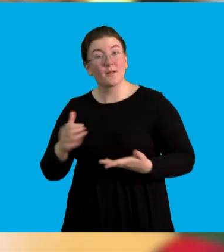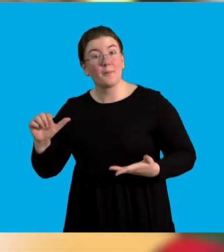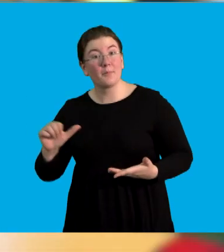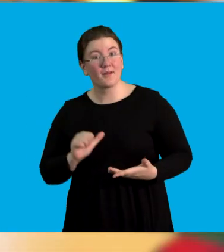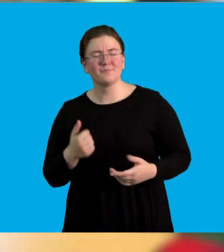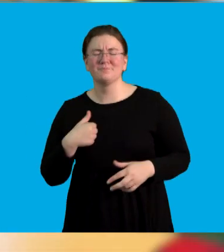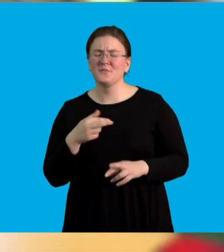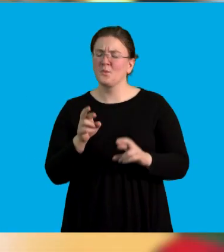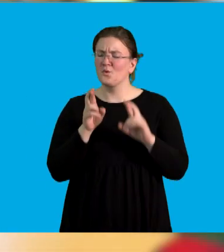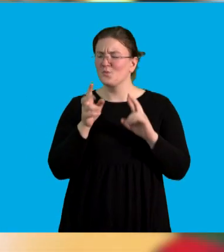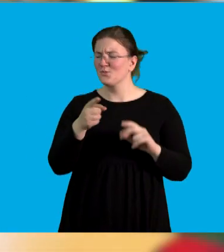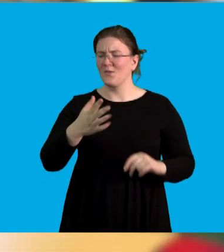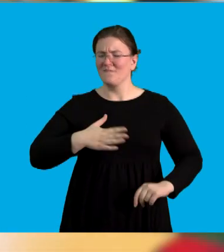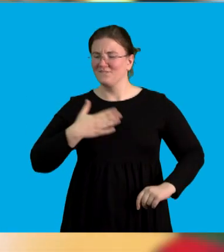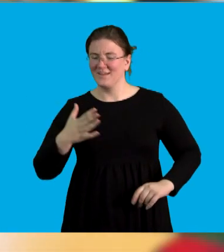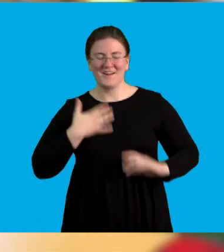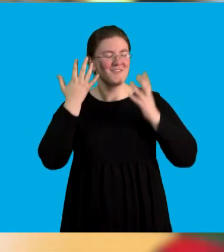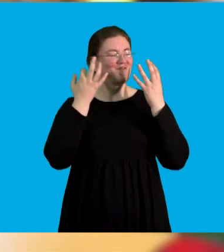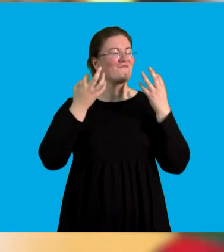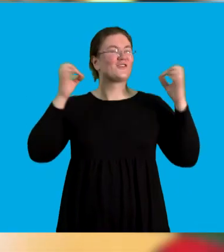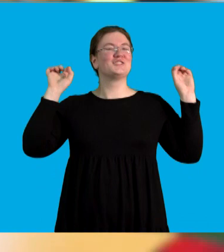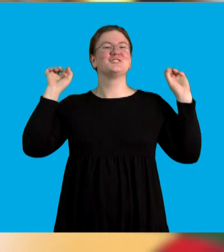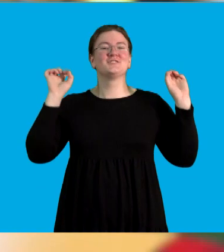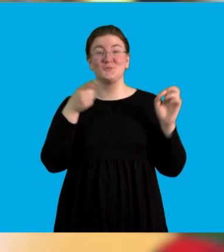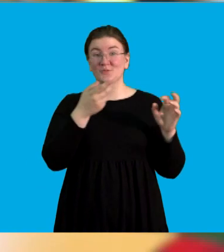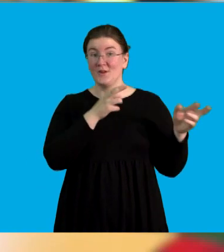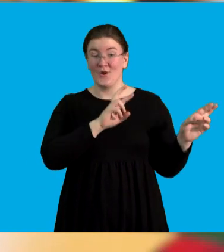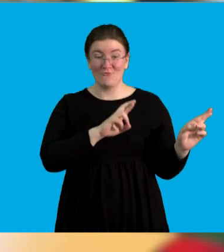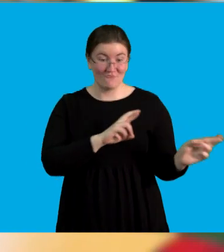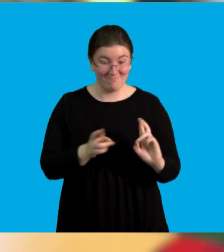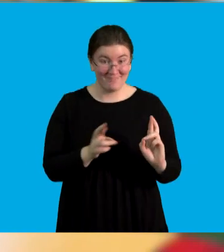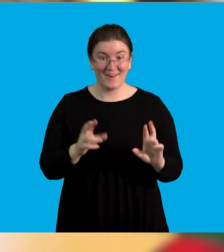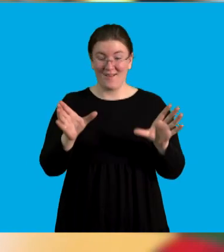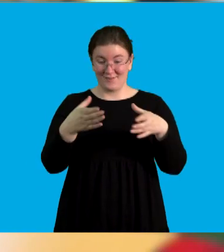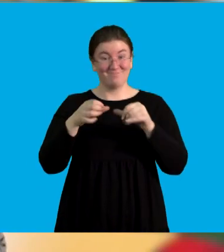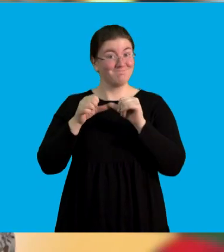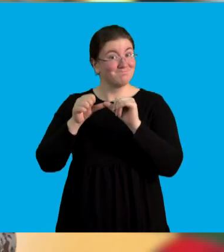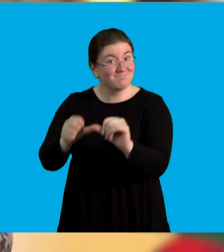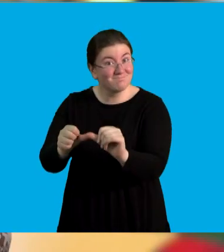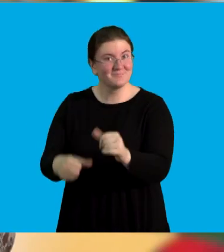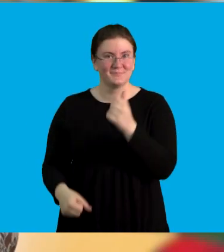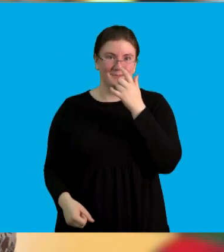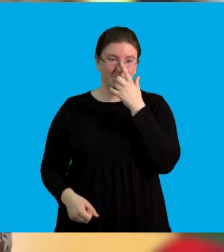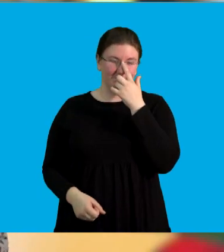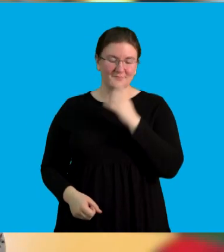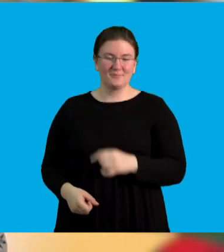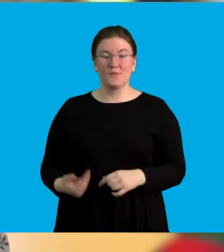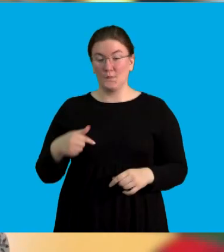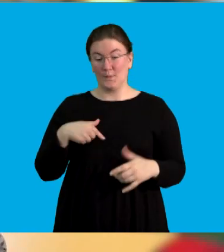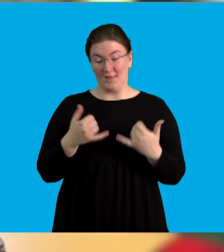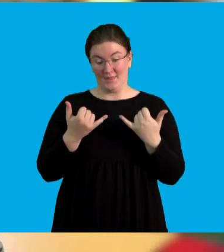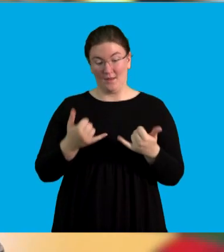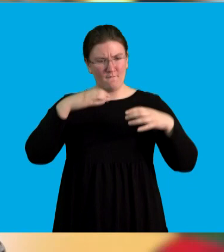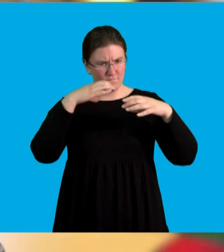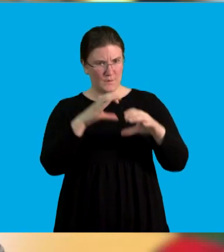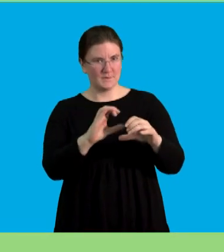Welcome back. I hope you are all feeling refreshed and are ready to continue with the lesson. Here we are going to